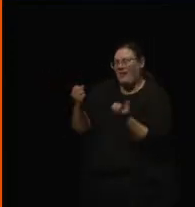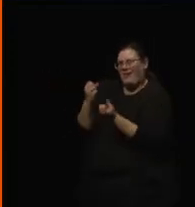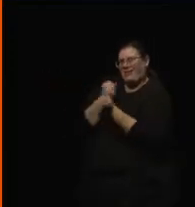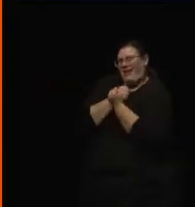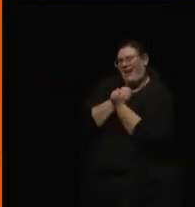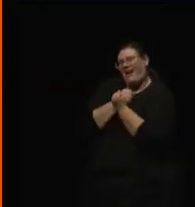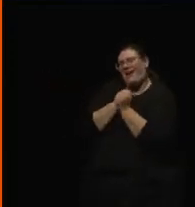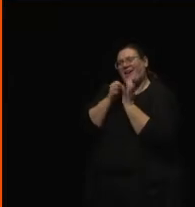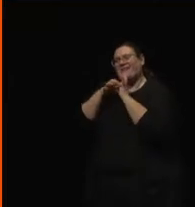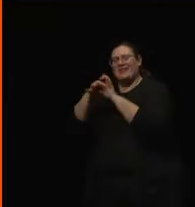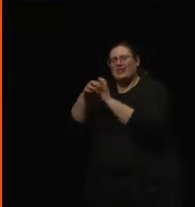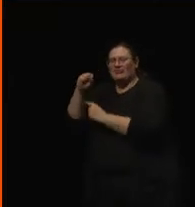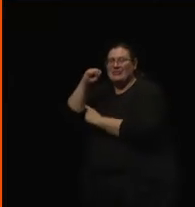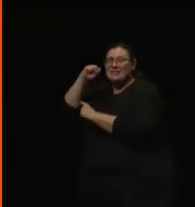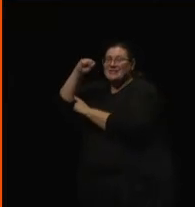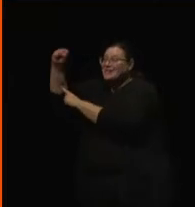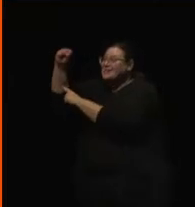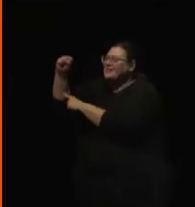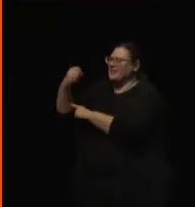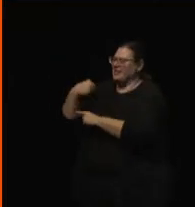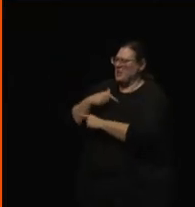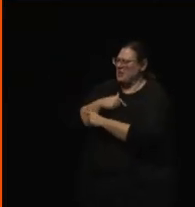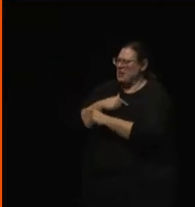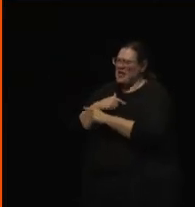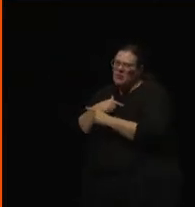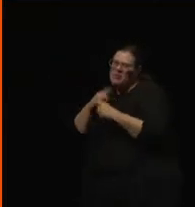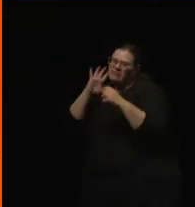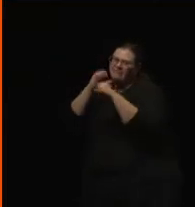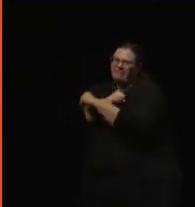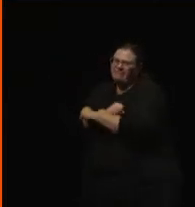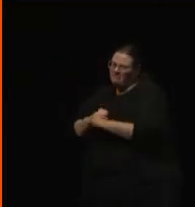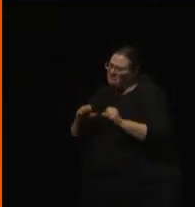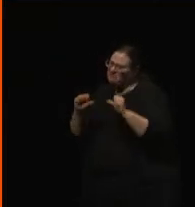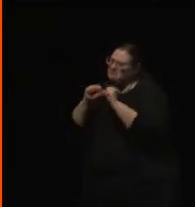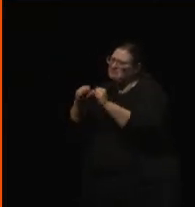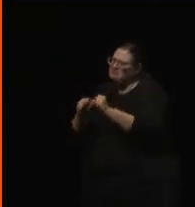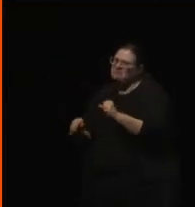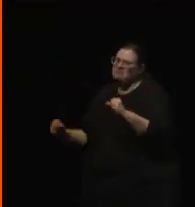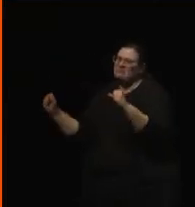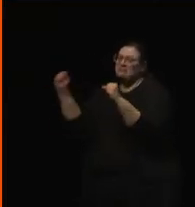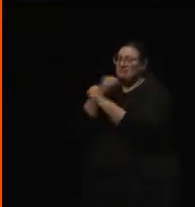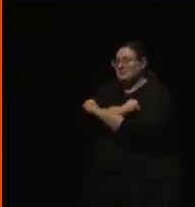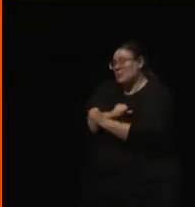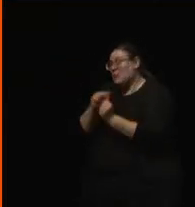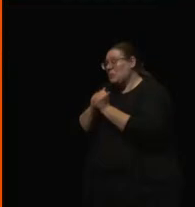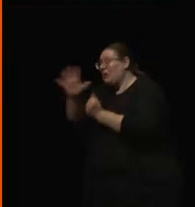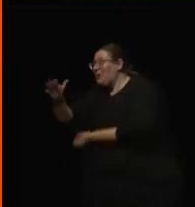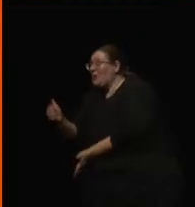With